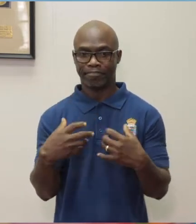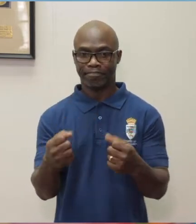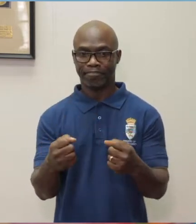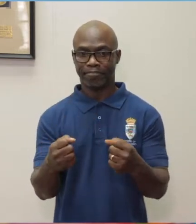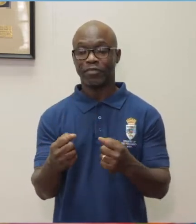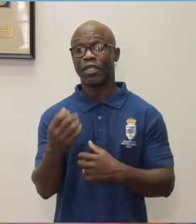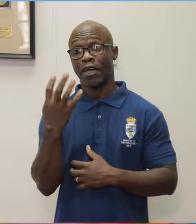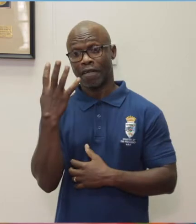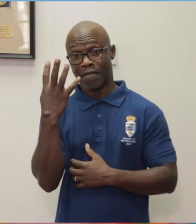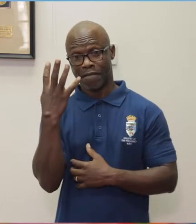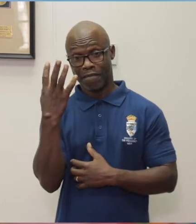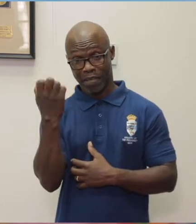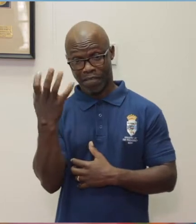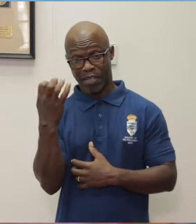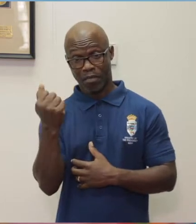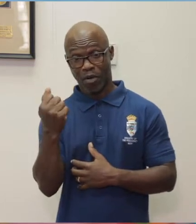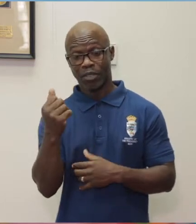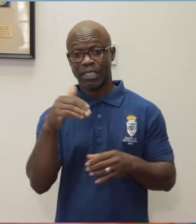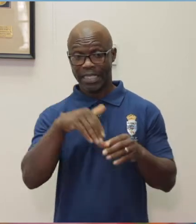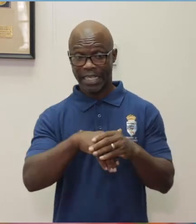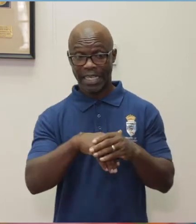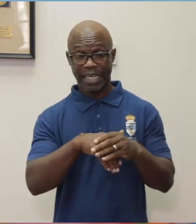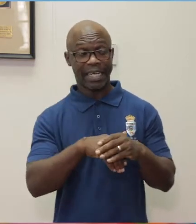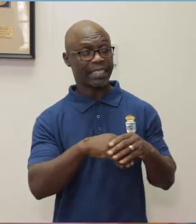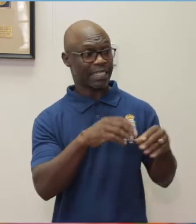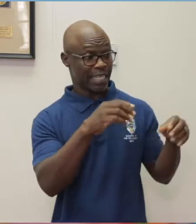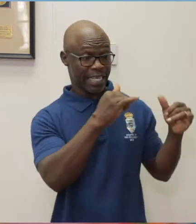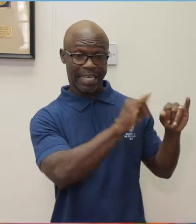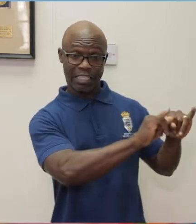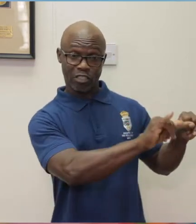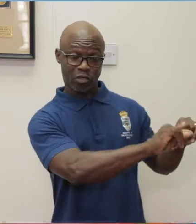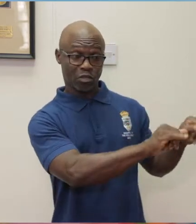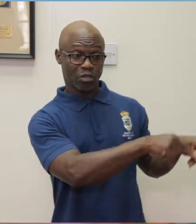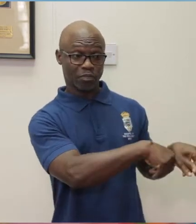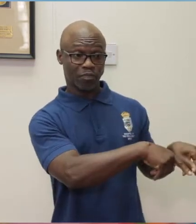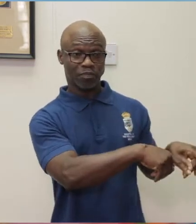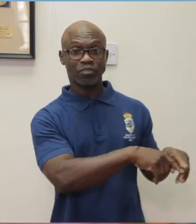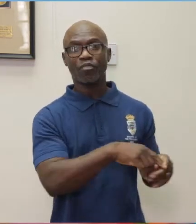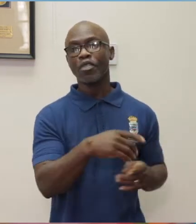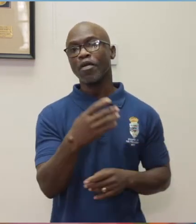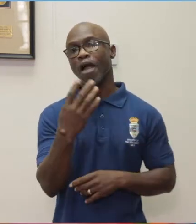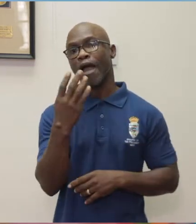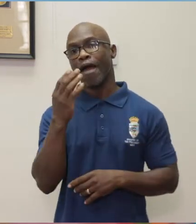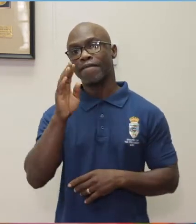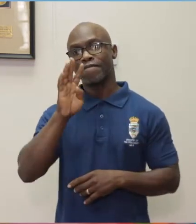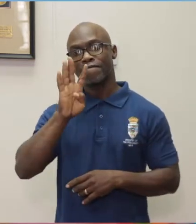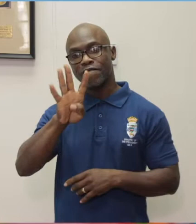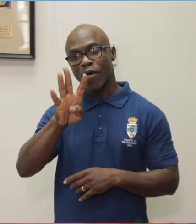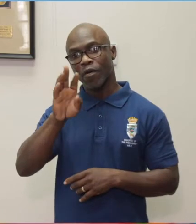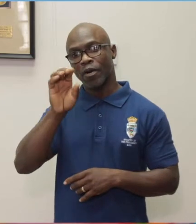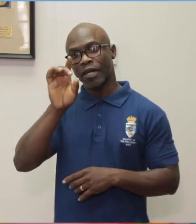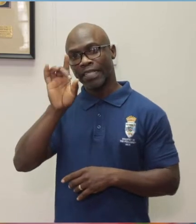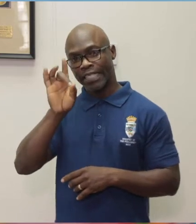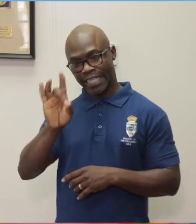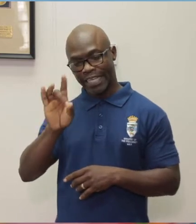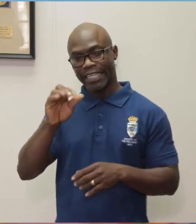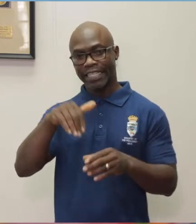15 persons are in institutional quarantine and 48 in